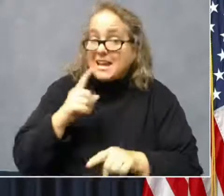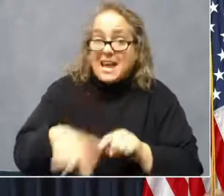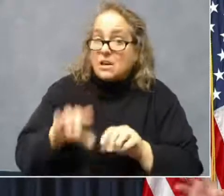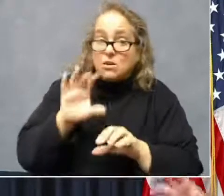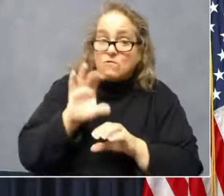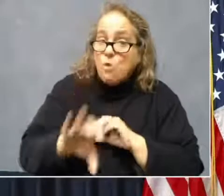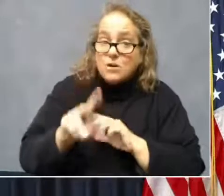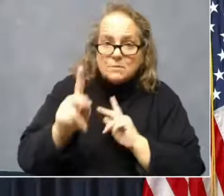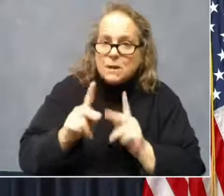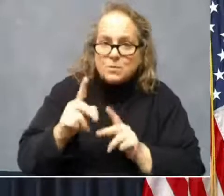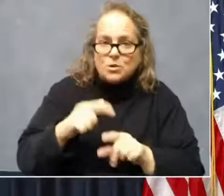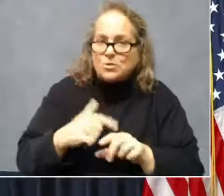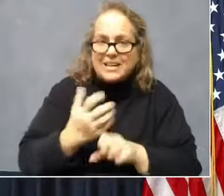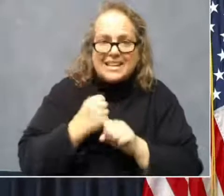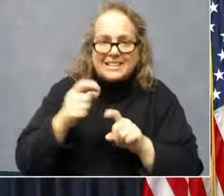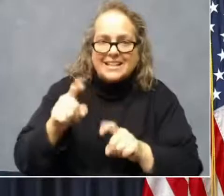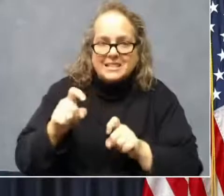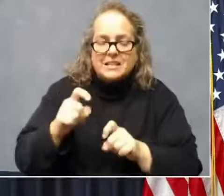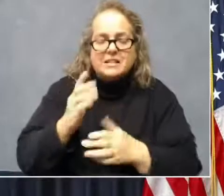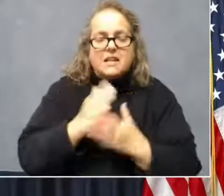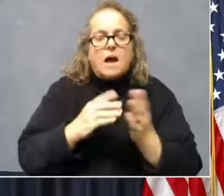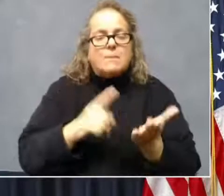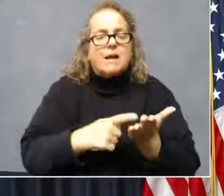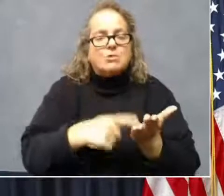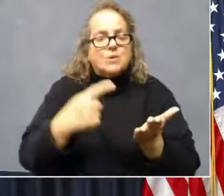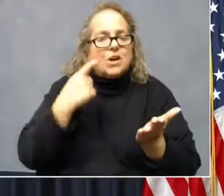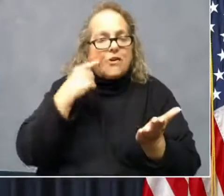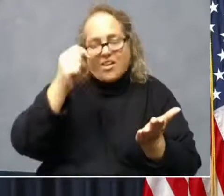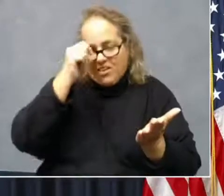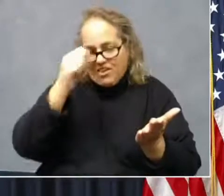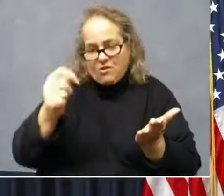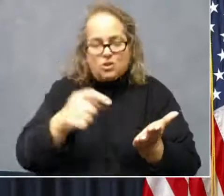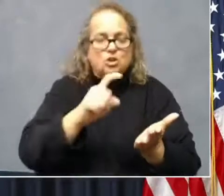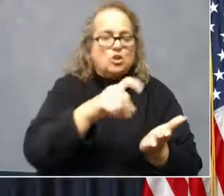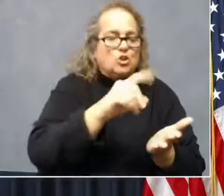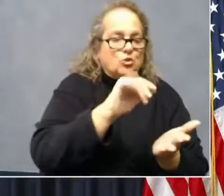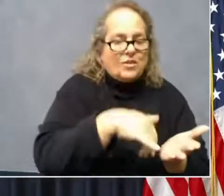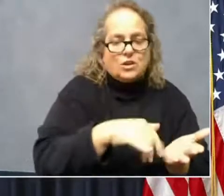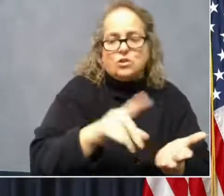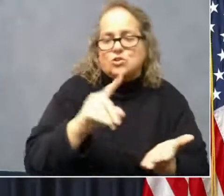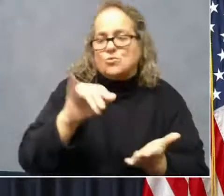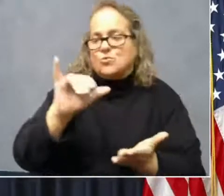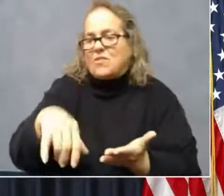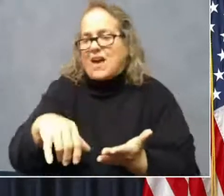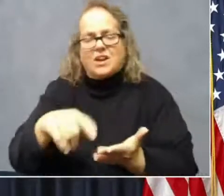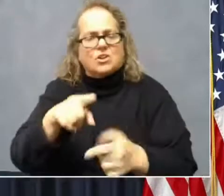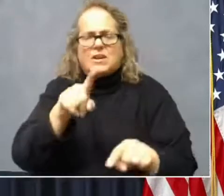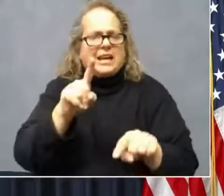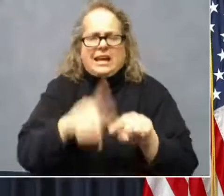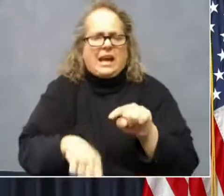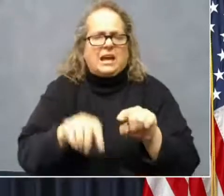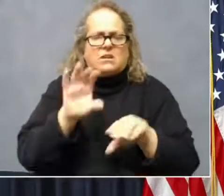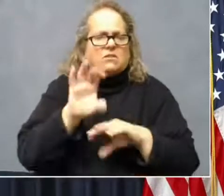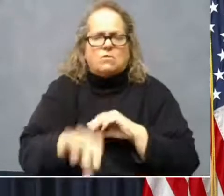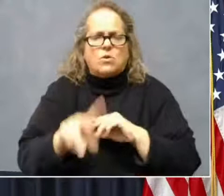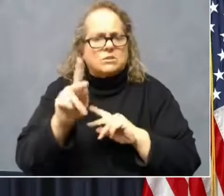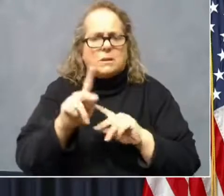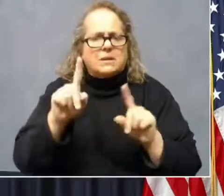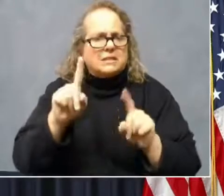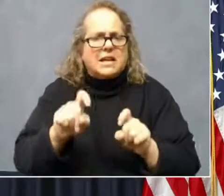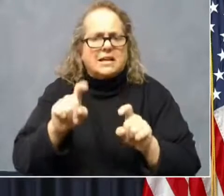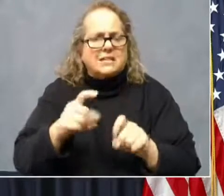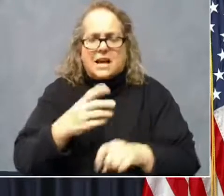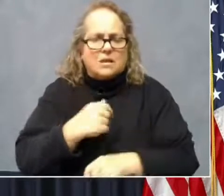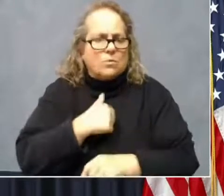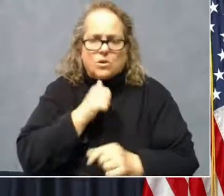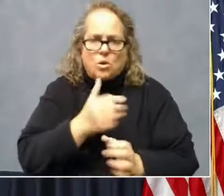that we should do this and that for the purposes of our data. You can't force people to get tested, and we're not going to do that. But what we